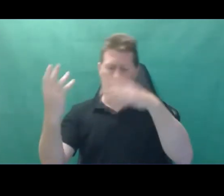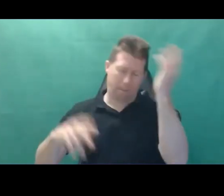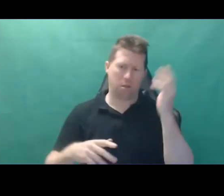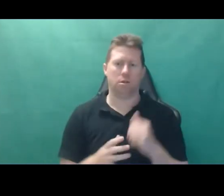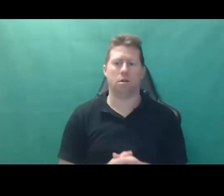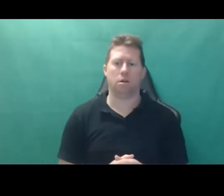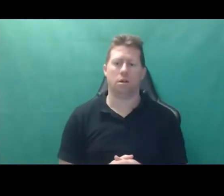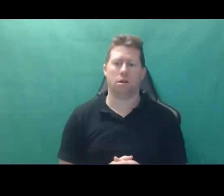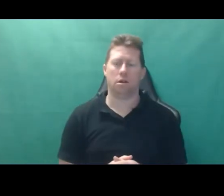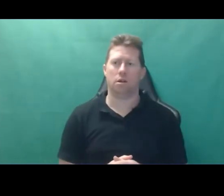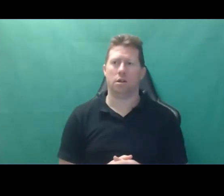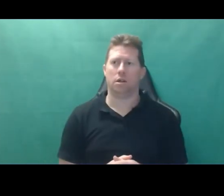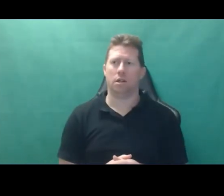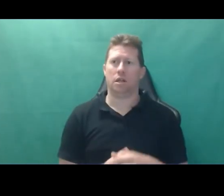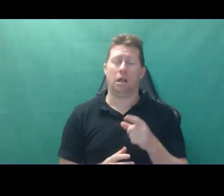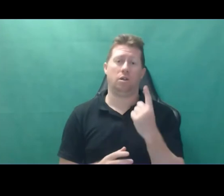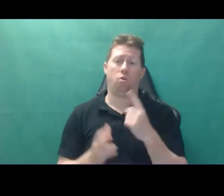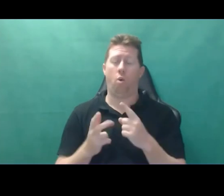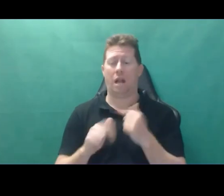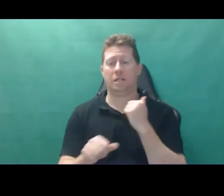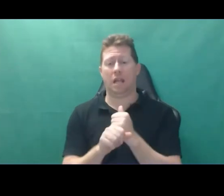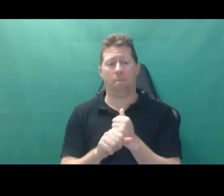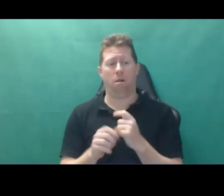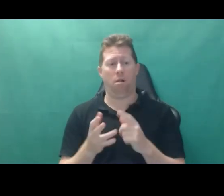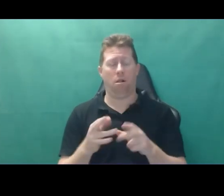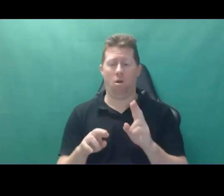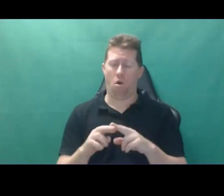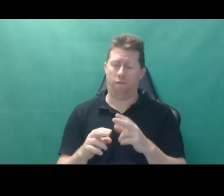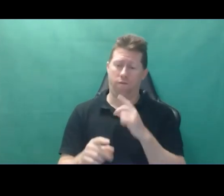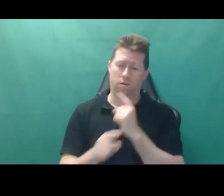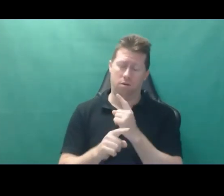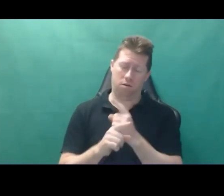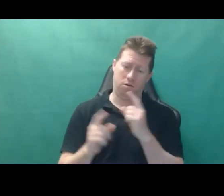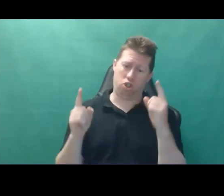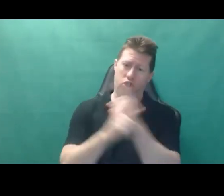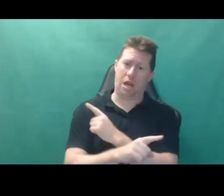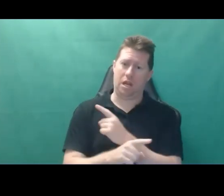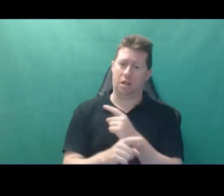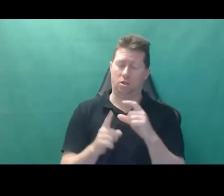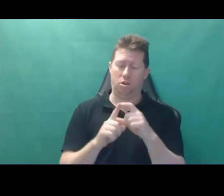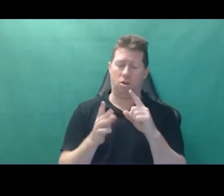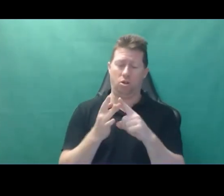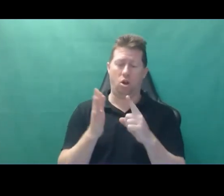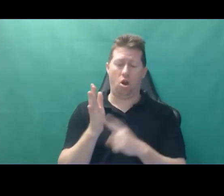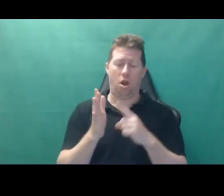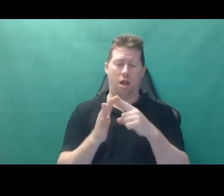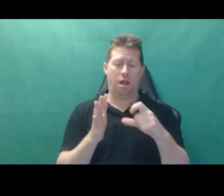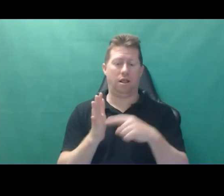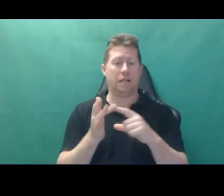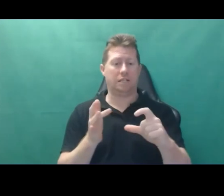It's an example, I suppose, of the dialectics of change. And when at university, when I heard the word dialectics, I used to just about,